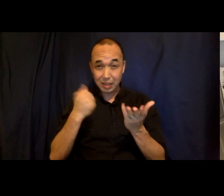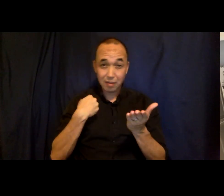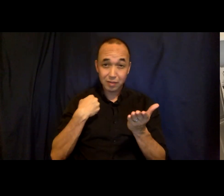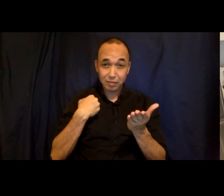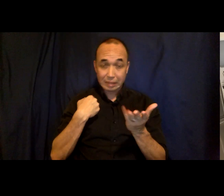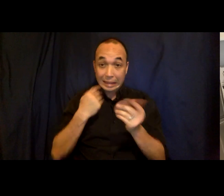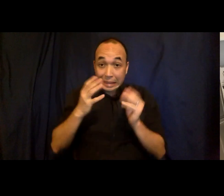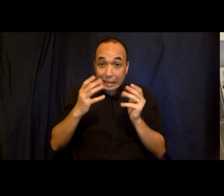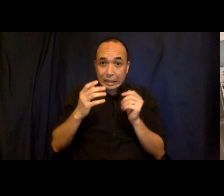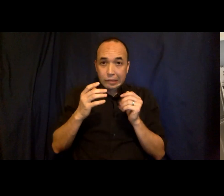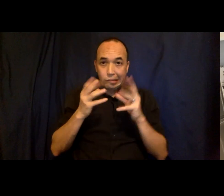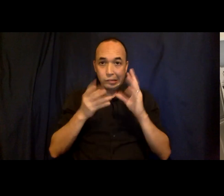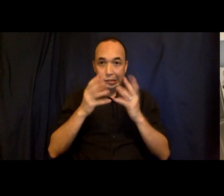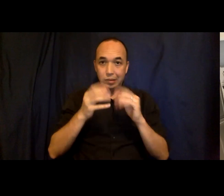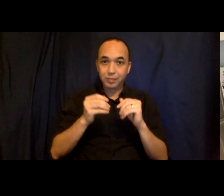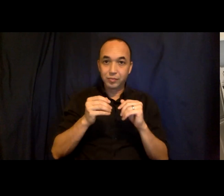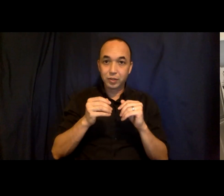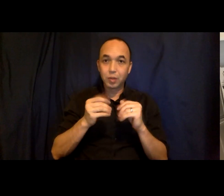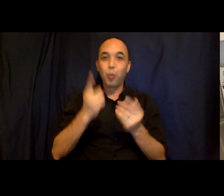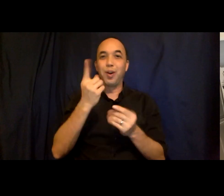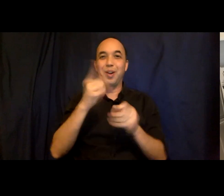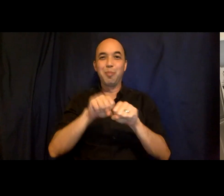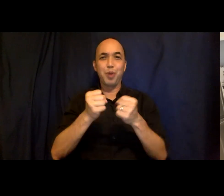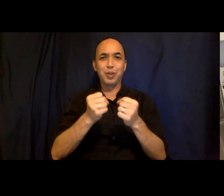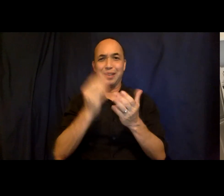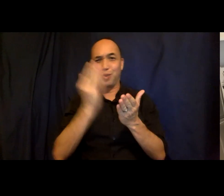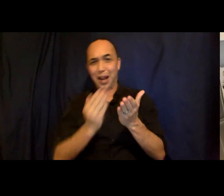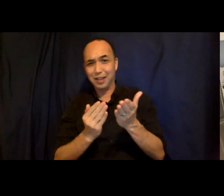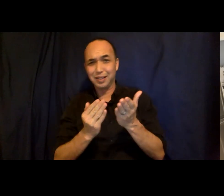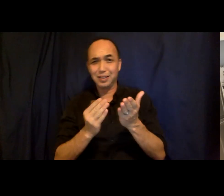gosh, it's breaking up on me. We've got one broken coffin